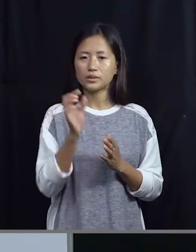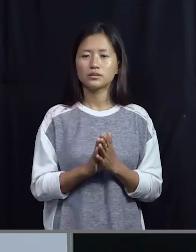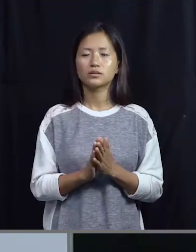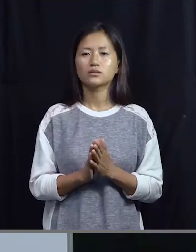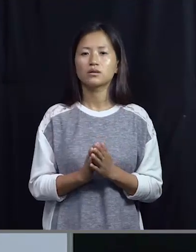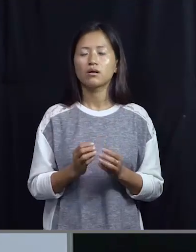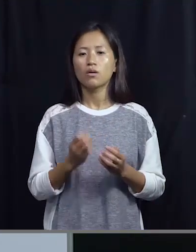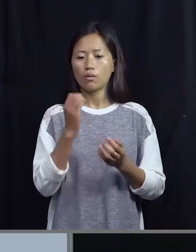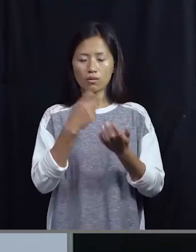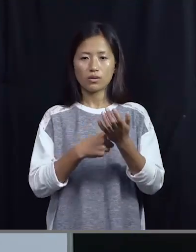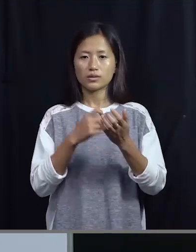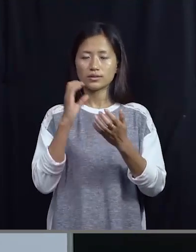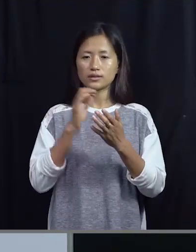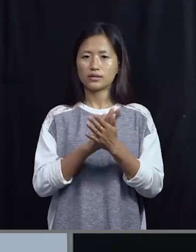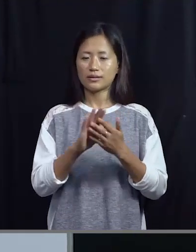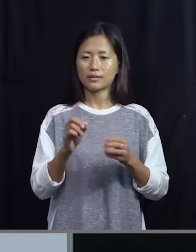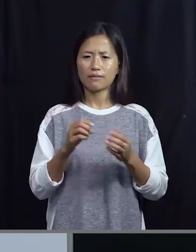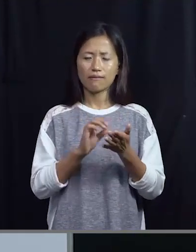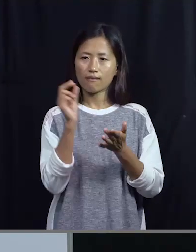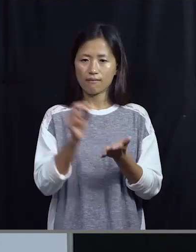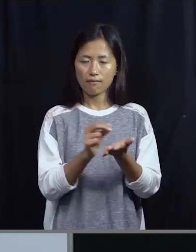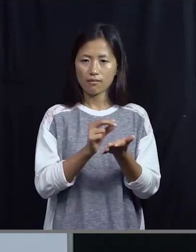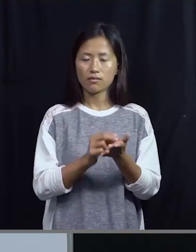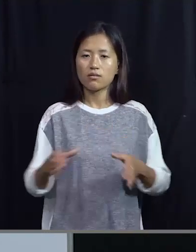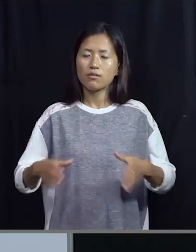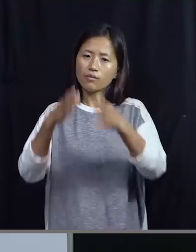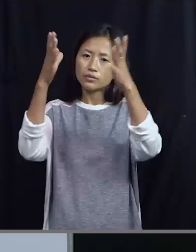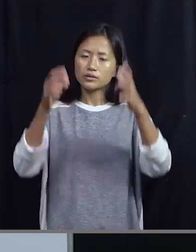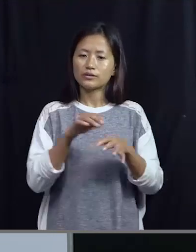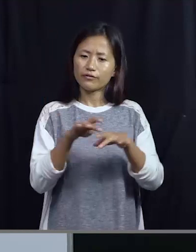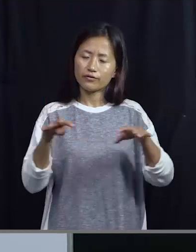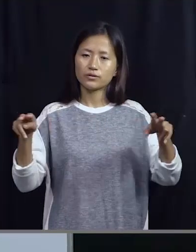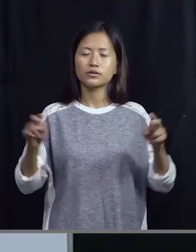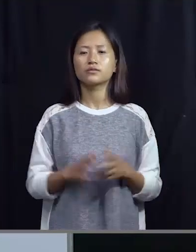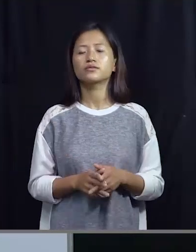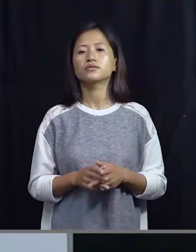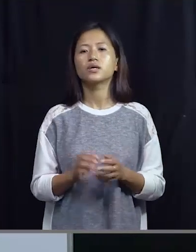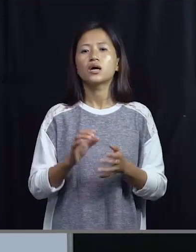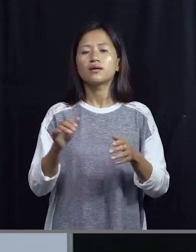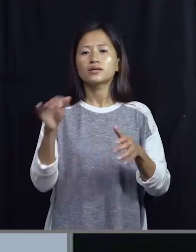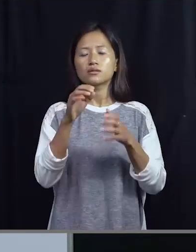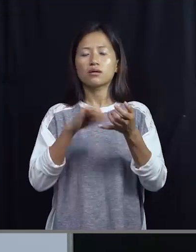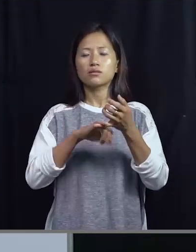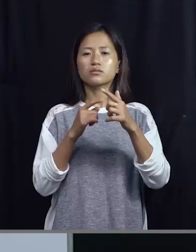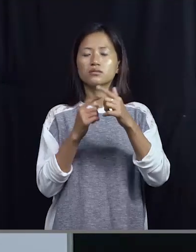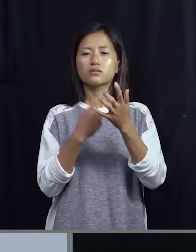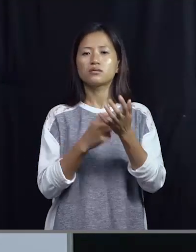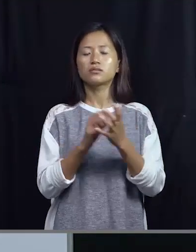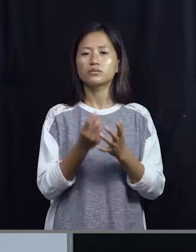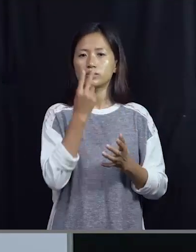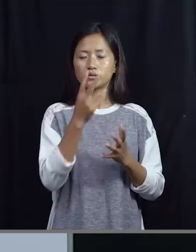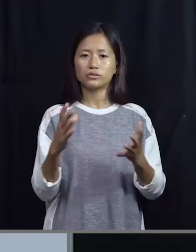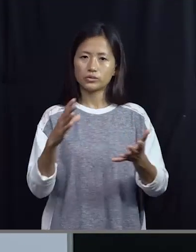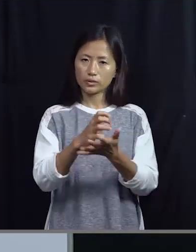then orchids, tobacco, rubber plants tree, where you will see a fungal type of structure, okay? They will help in trapping